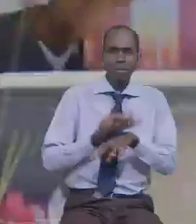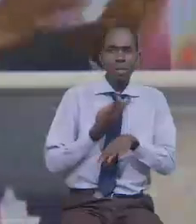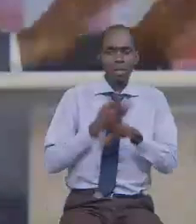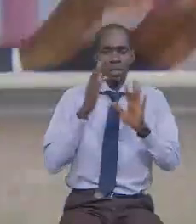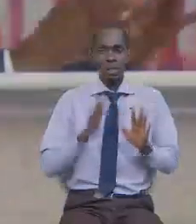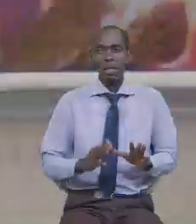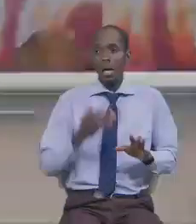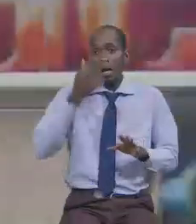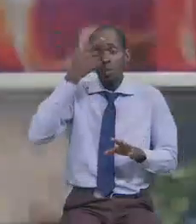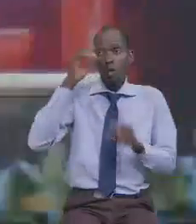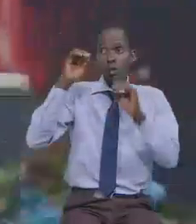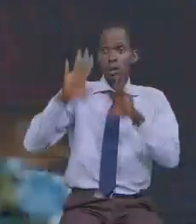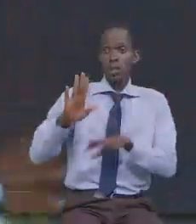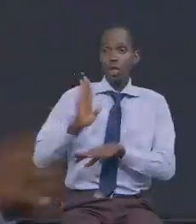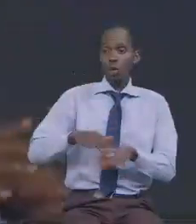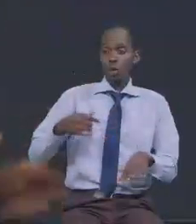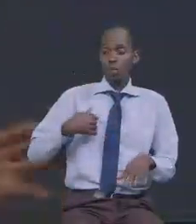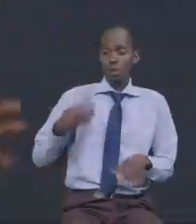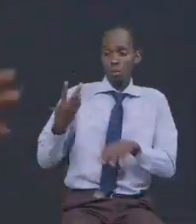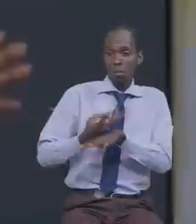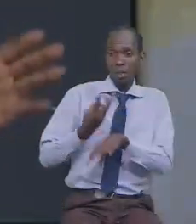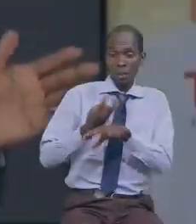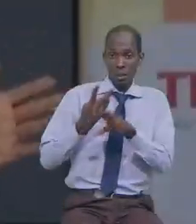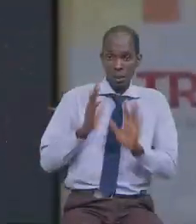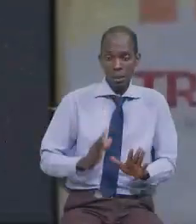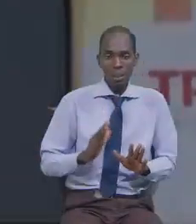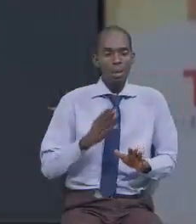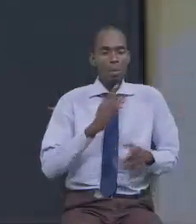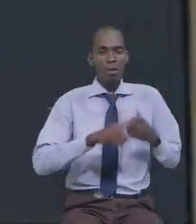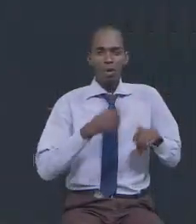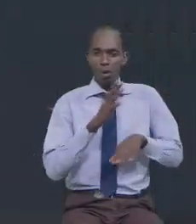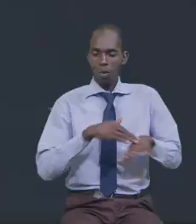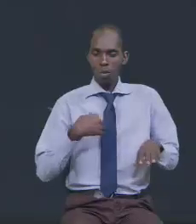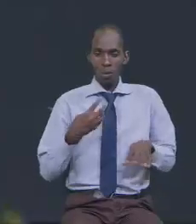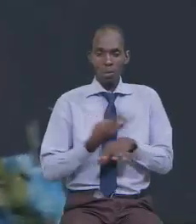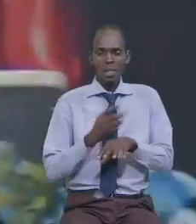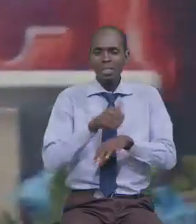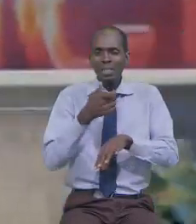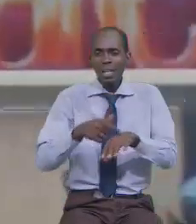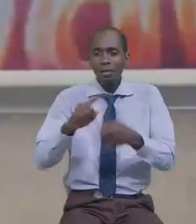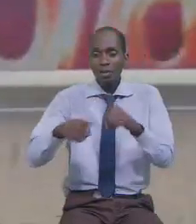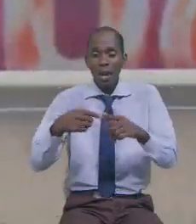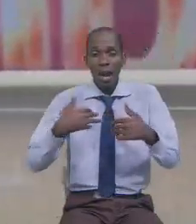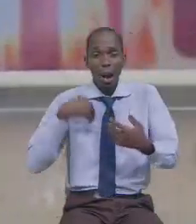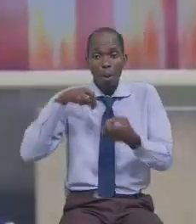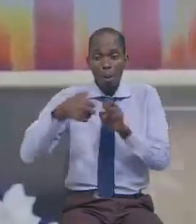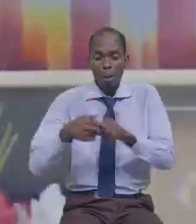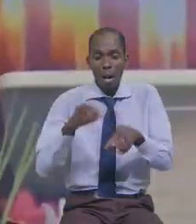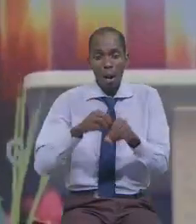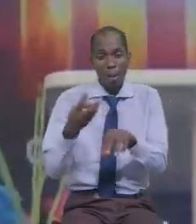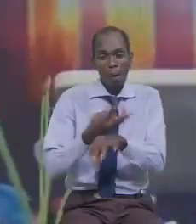whenever they have any mathematical problem, they come to me and they say, mathematician, please help